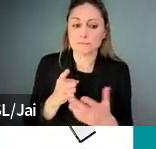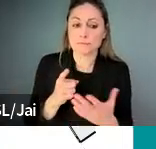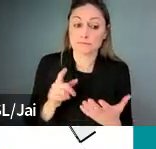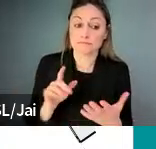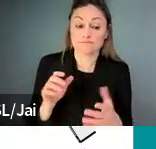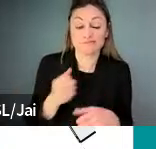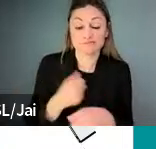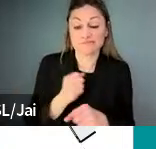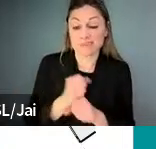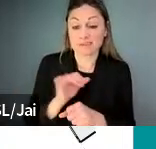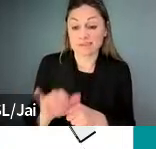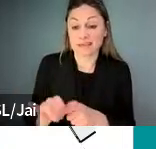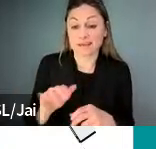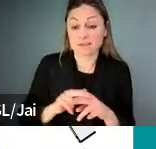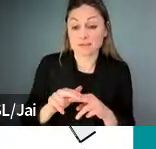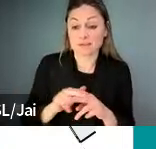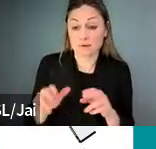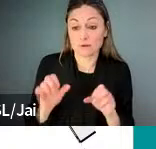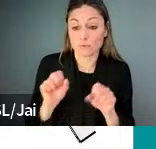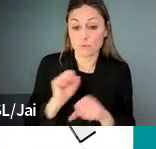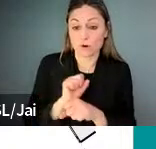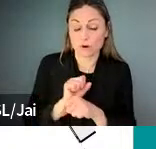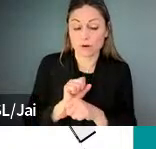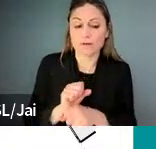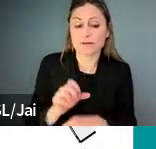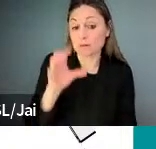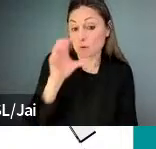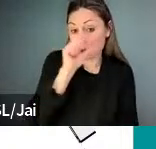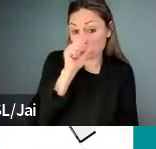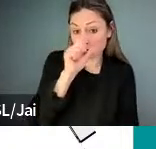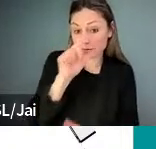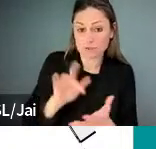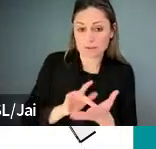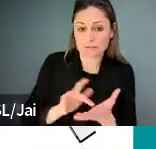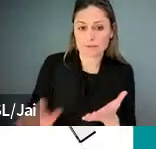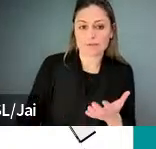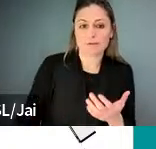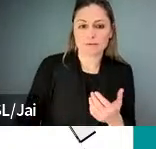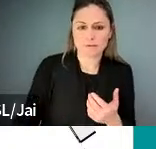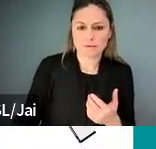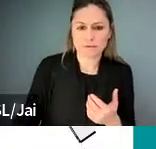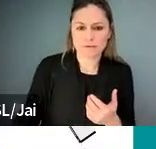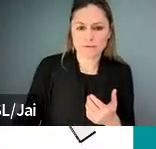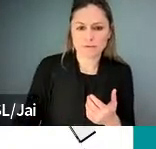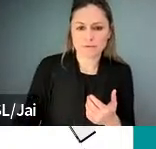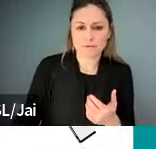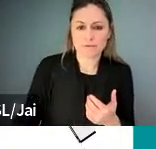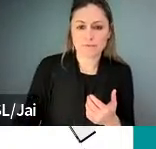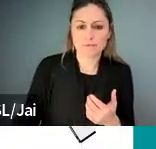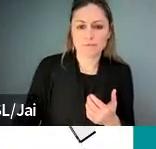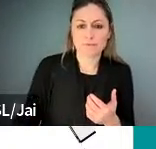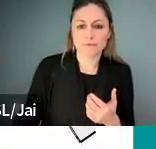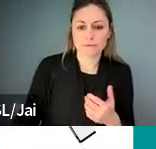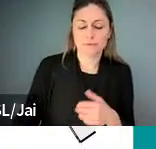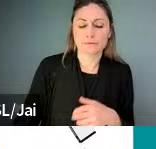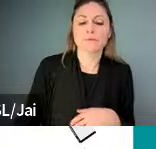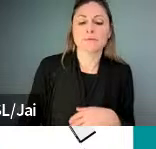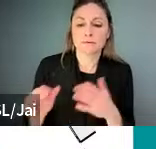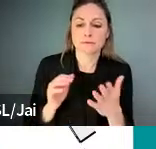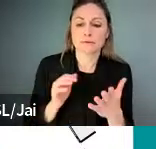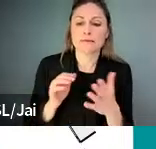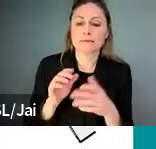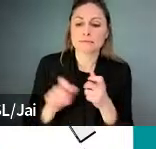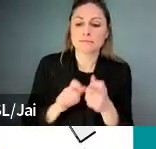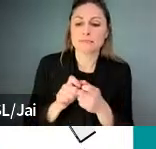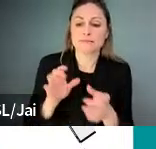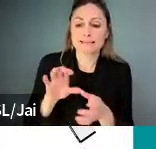work. So what you're looking at is the orange in the middle. Those are the side platforms. So that's a certain configuration that